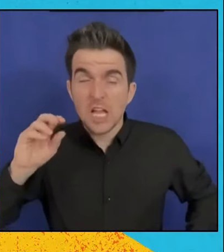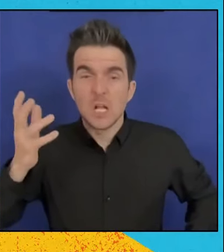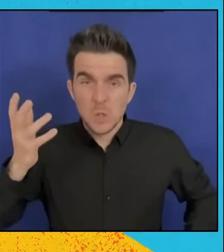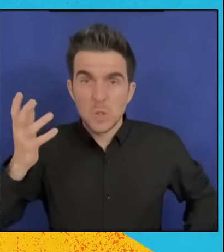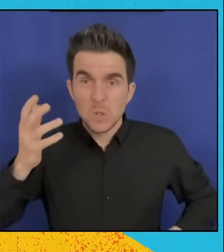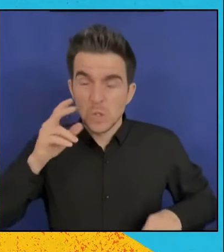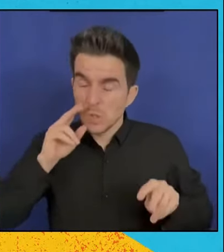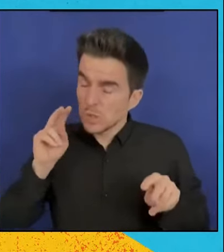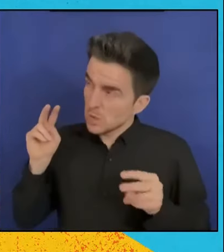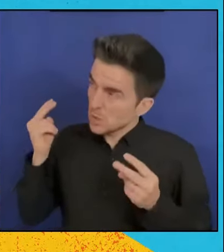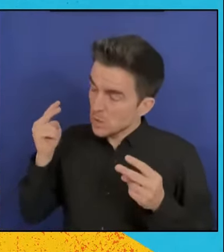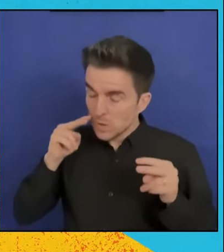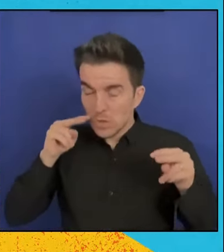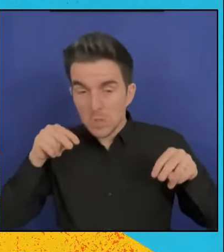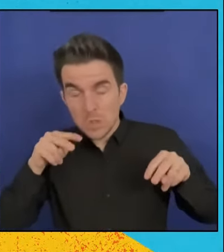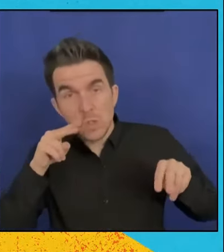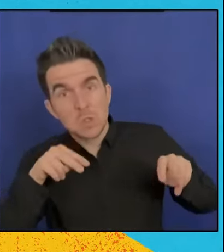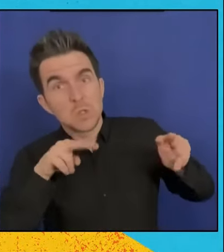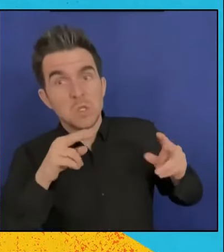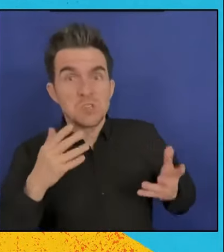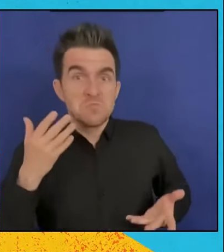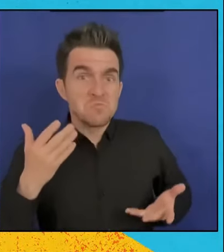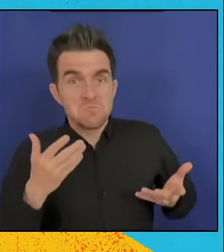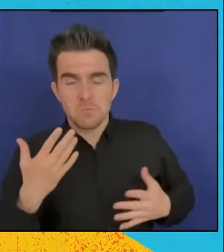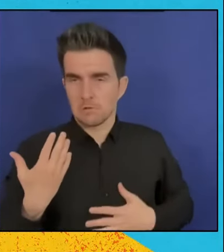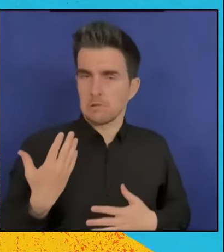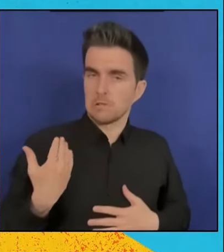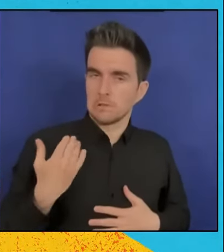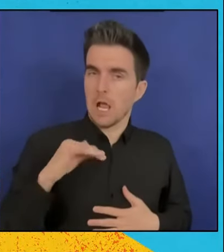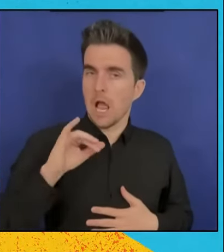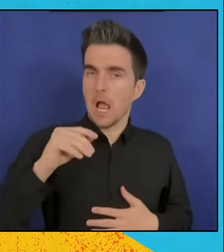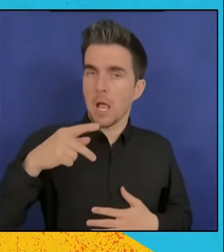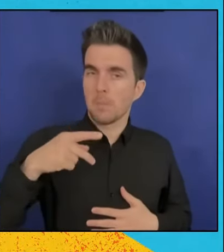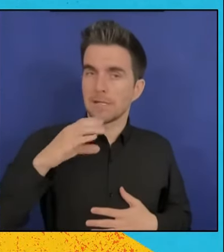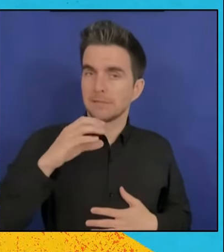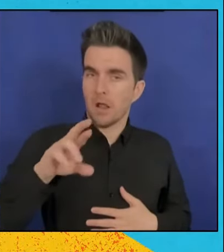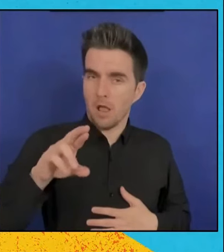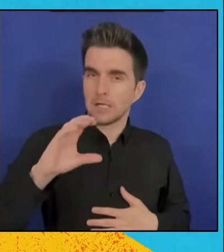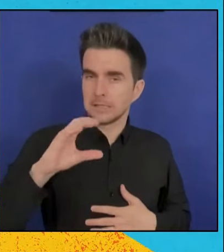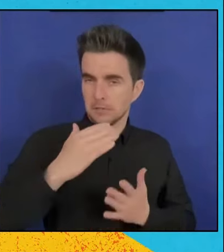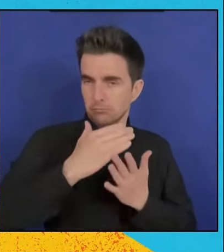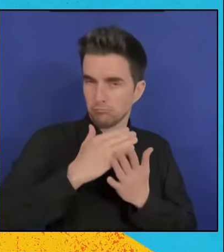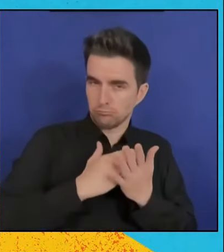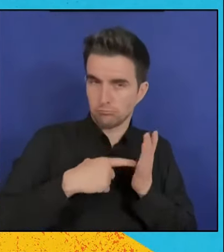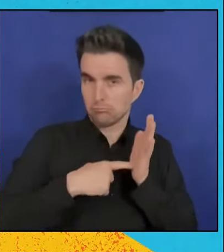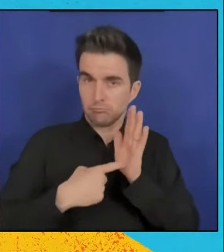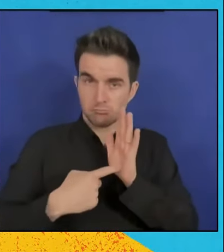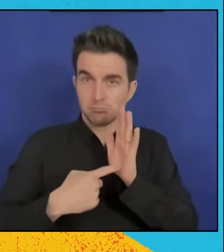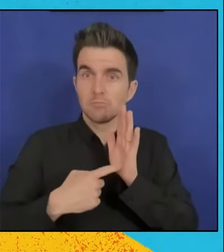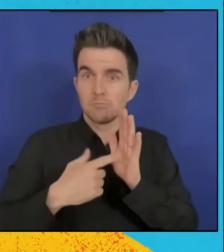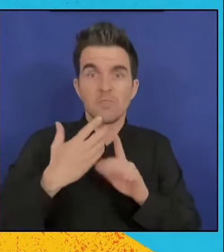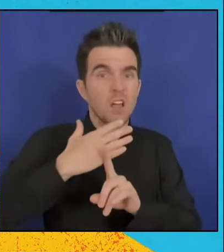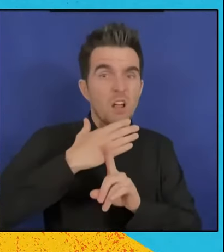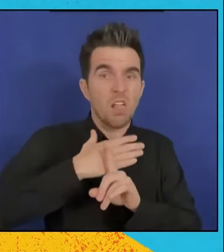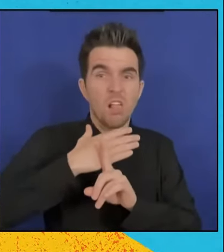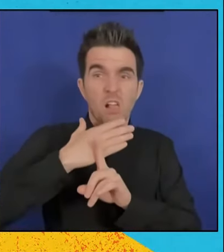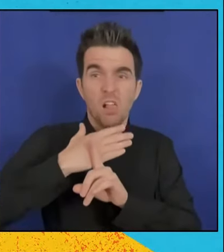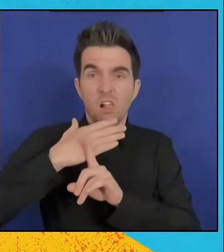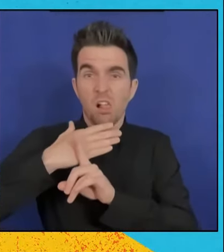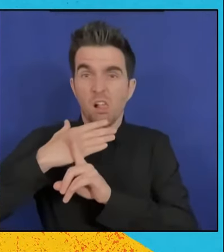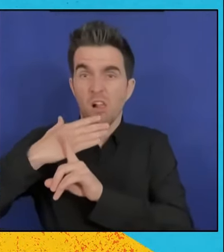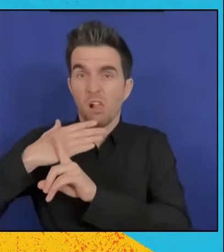impact. I personally had the pleasure to work in climate through research at Imperial College and also my